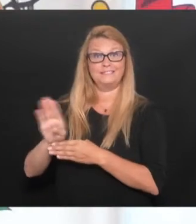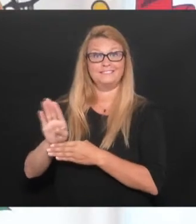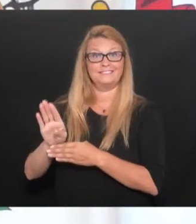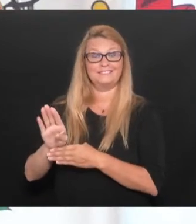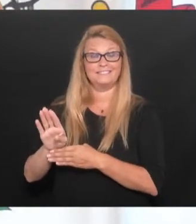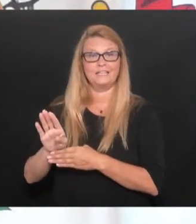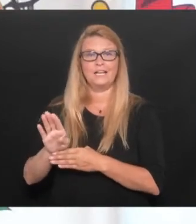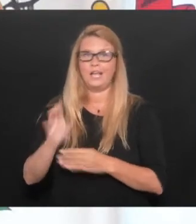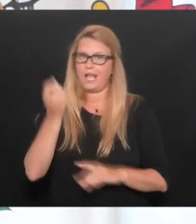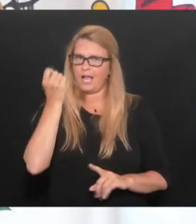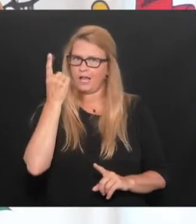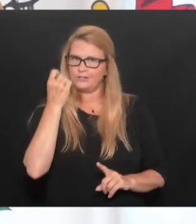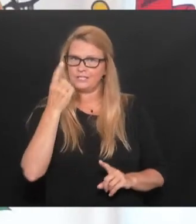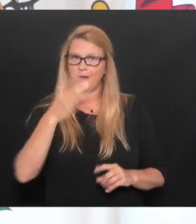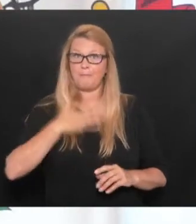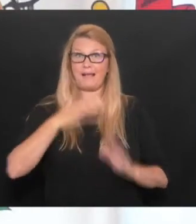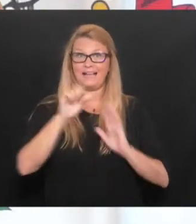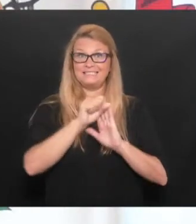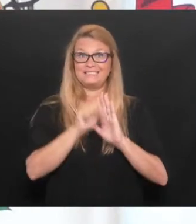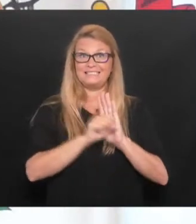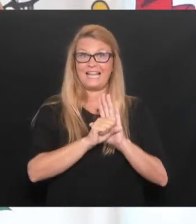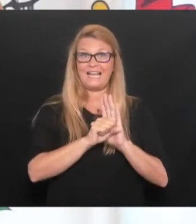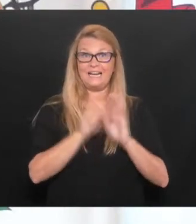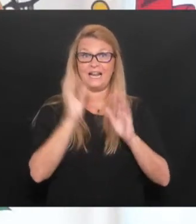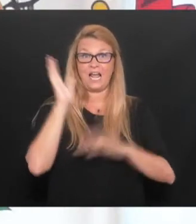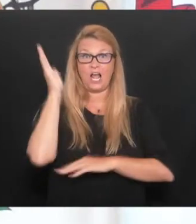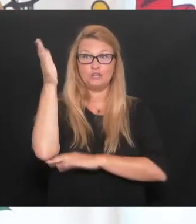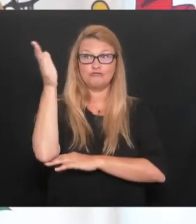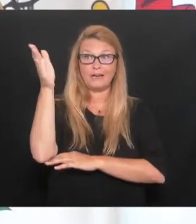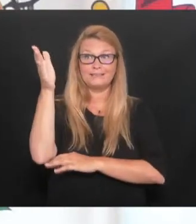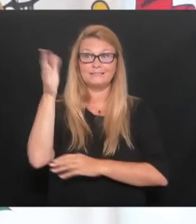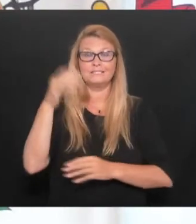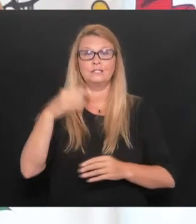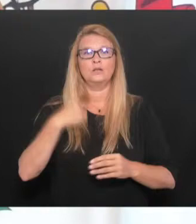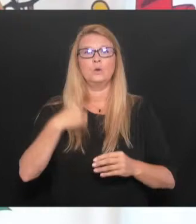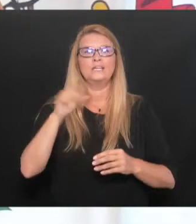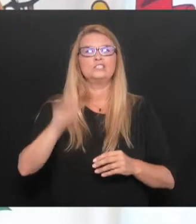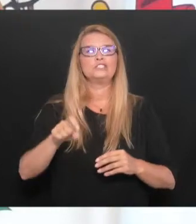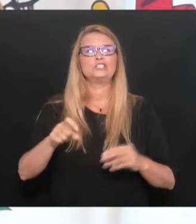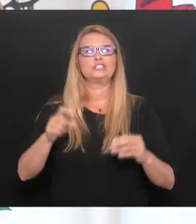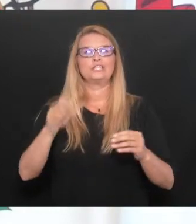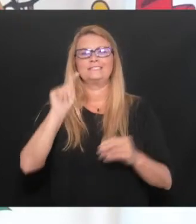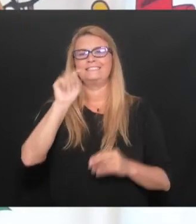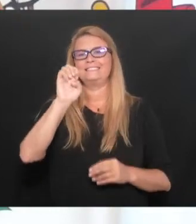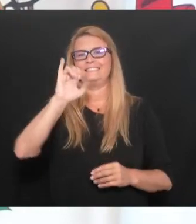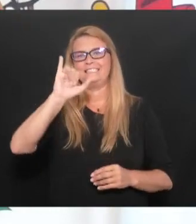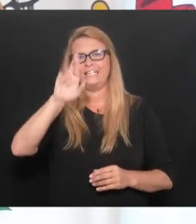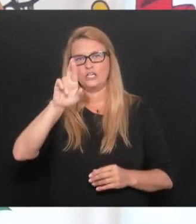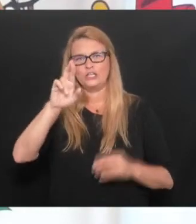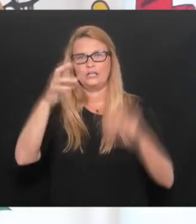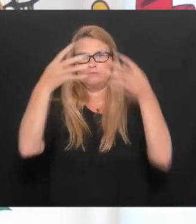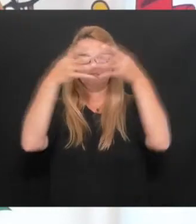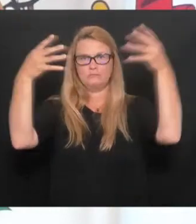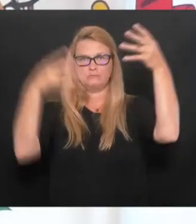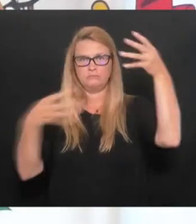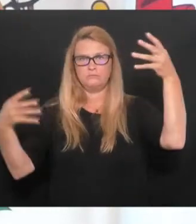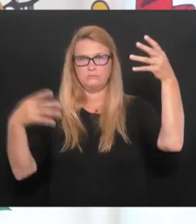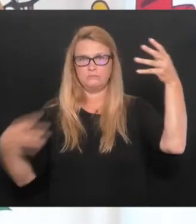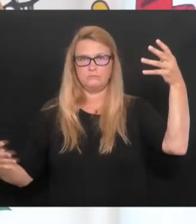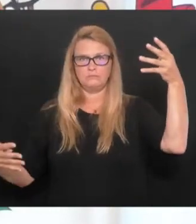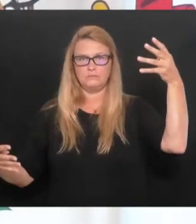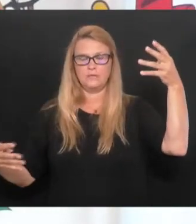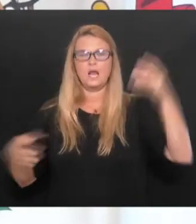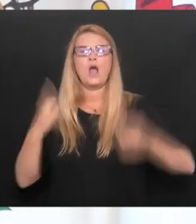you on the State of the State address and said we should tier the severance tax on coal and gas. Only in